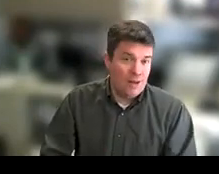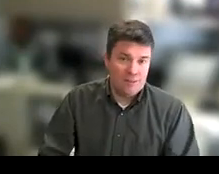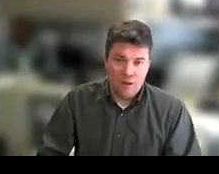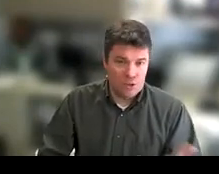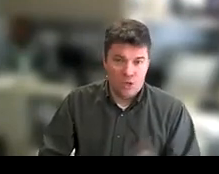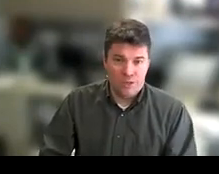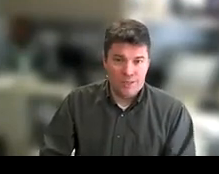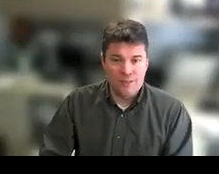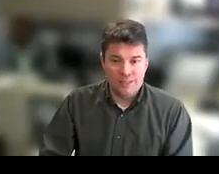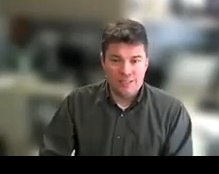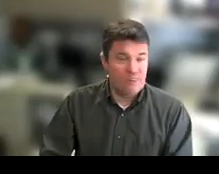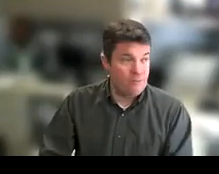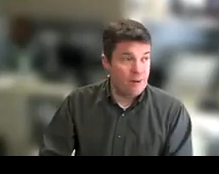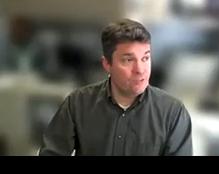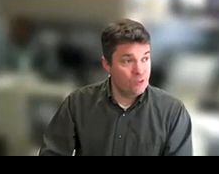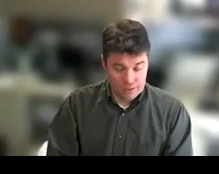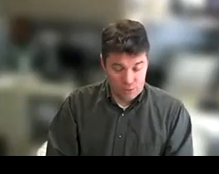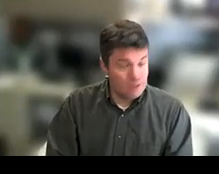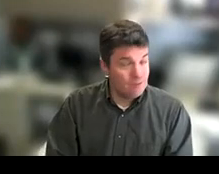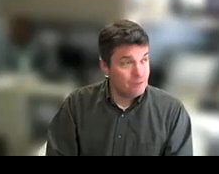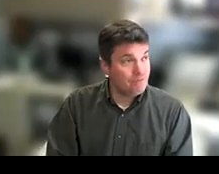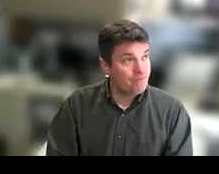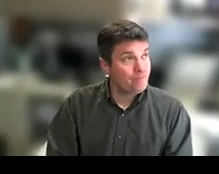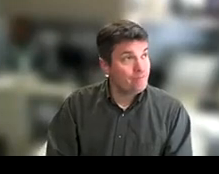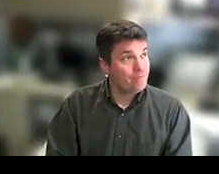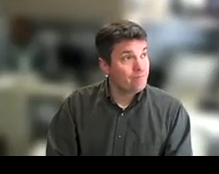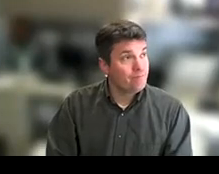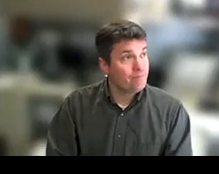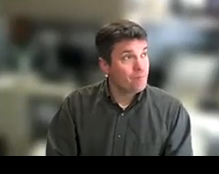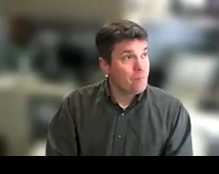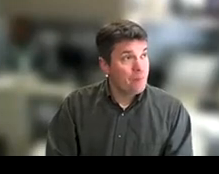see it. That's also used as a sister device as well.